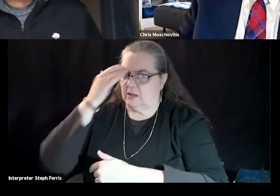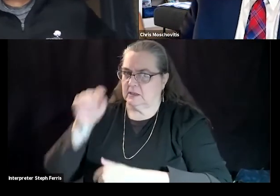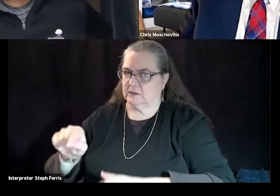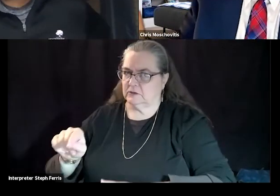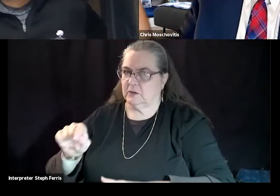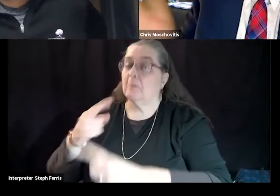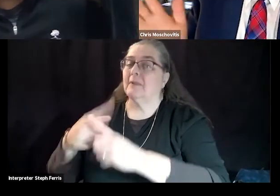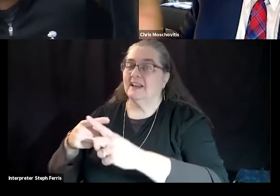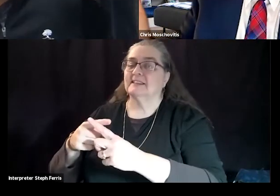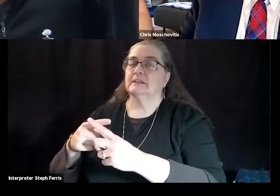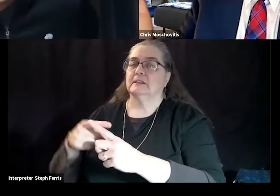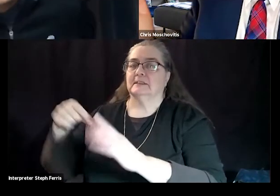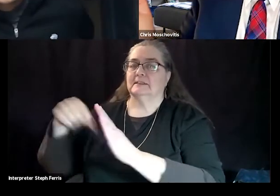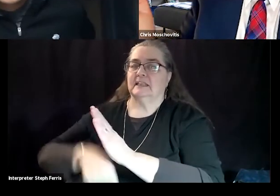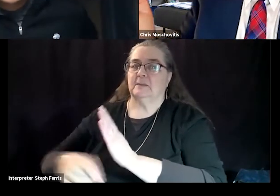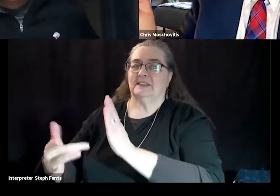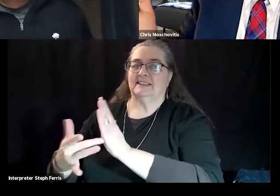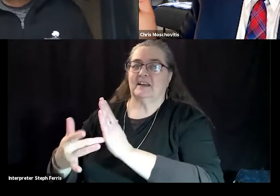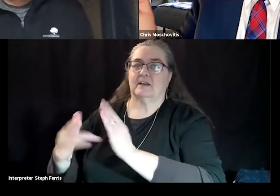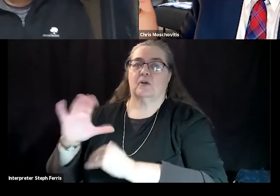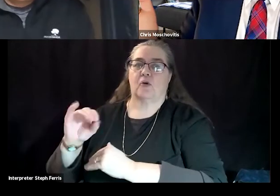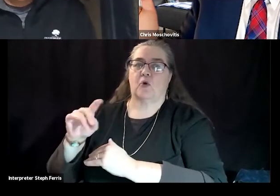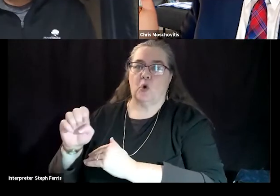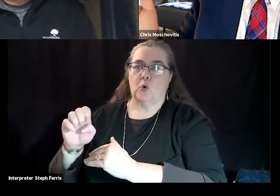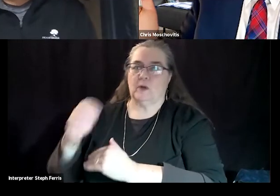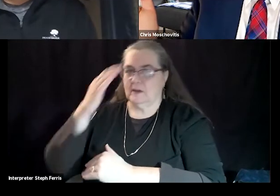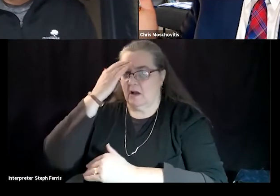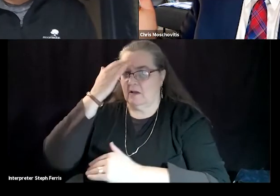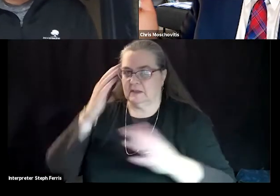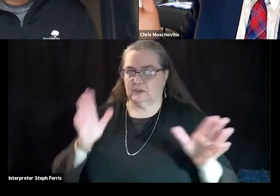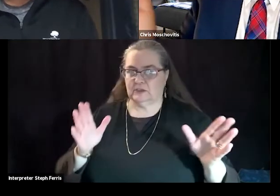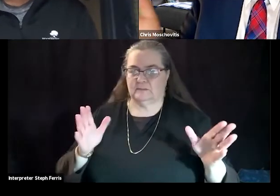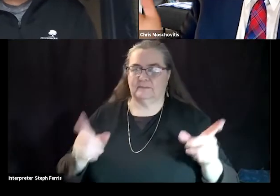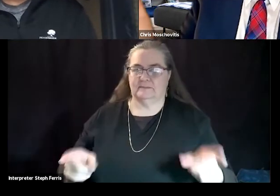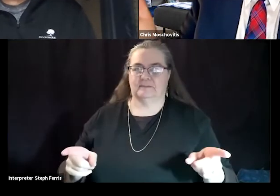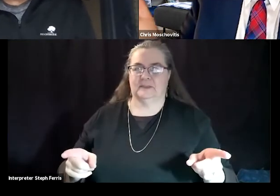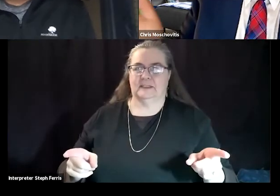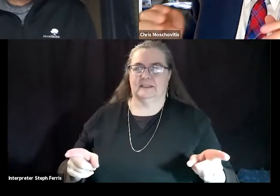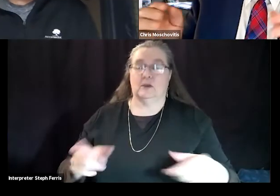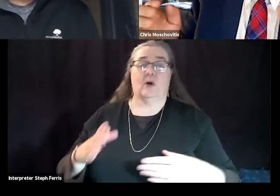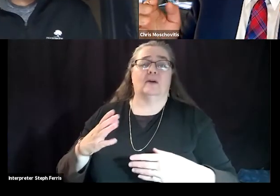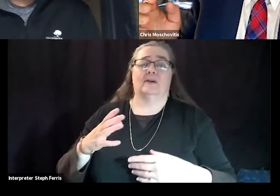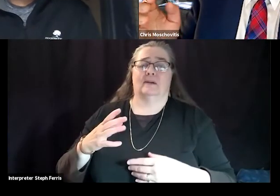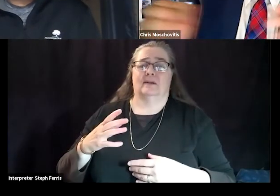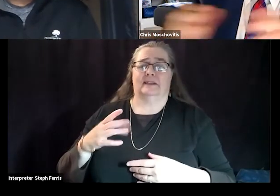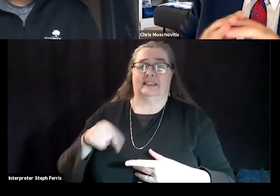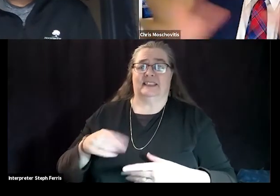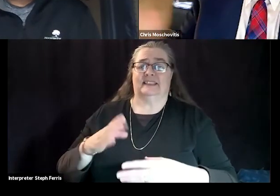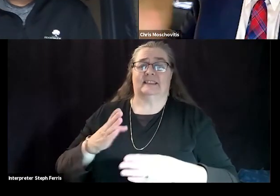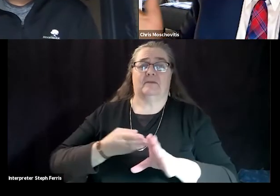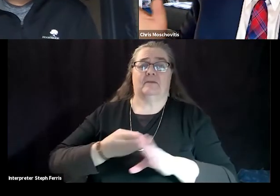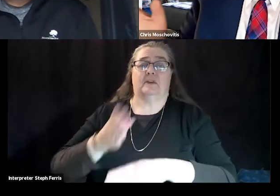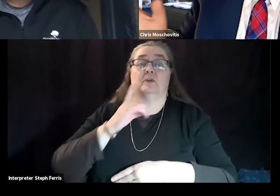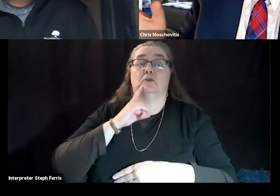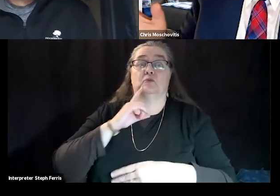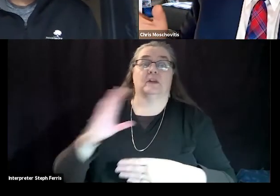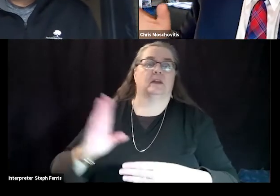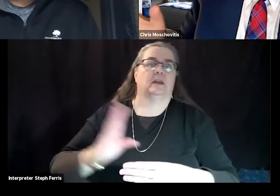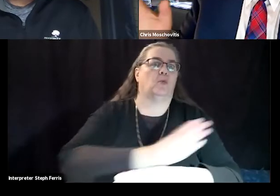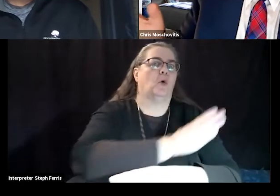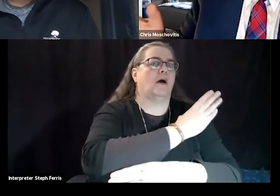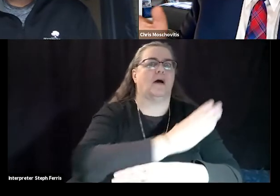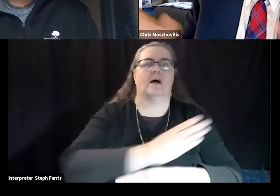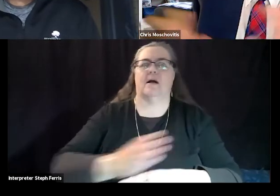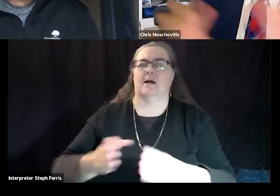such a wide field that, and the domains in the field